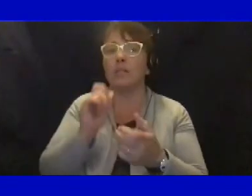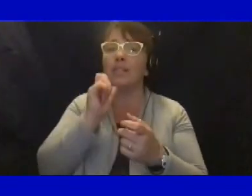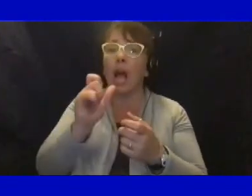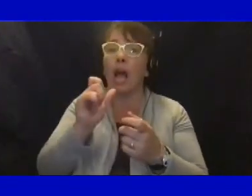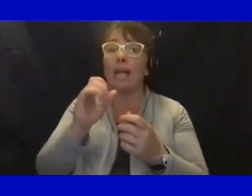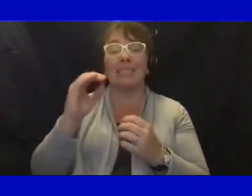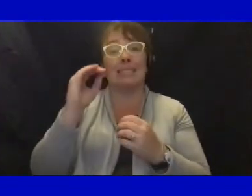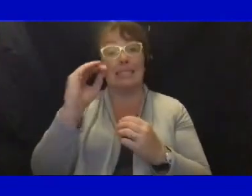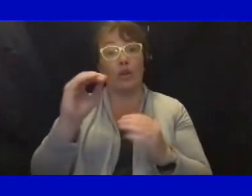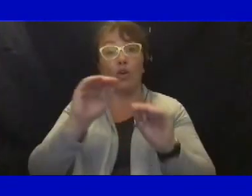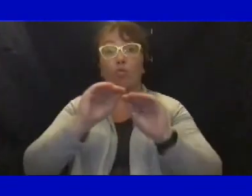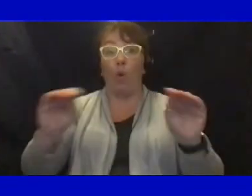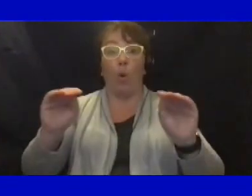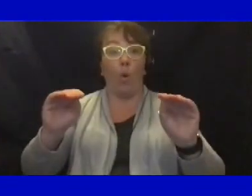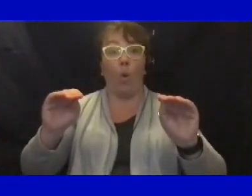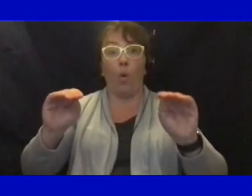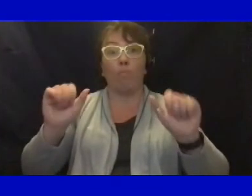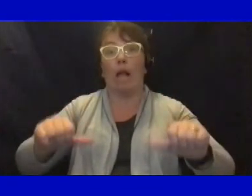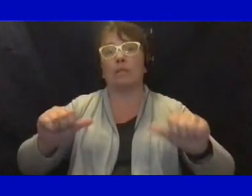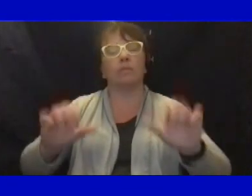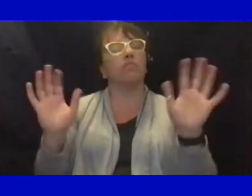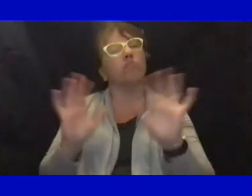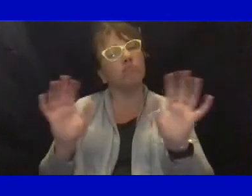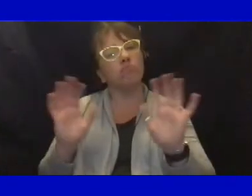mud and you still will see some debris coming down.